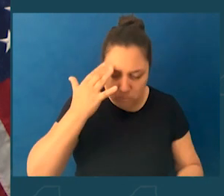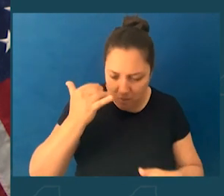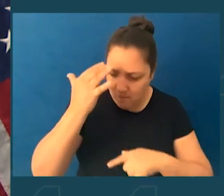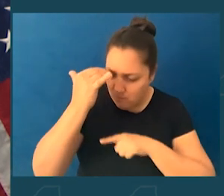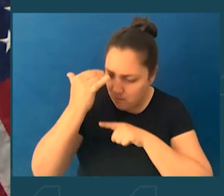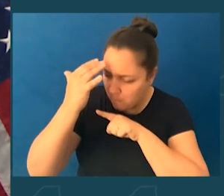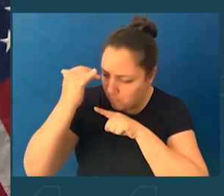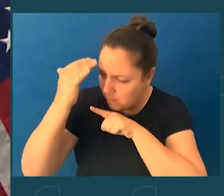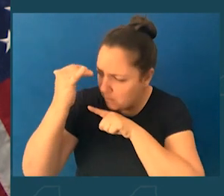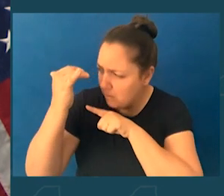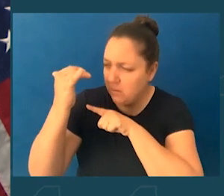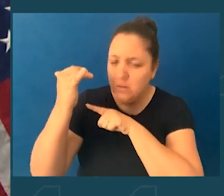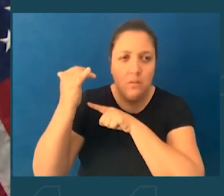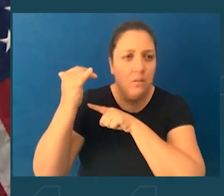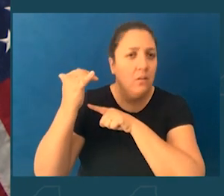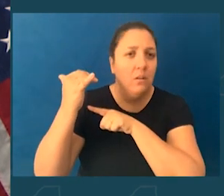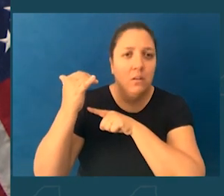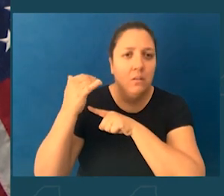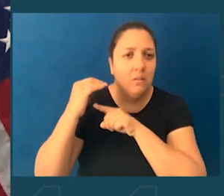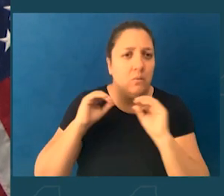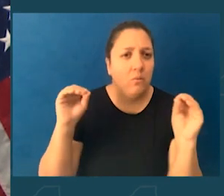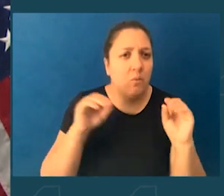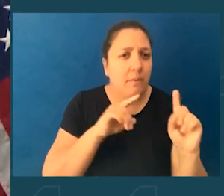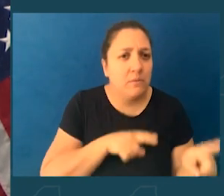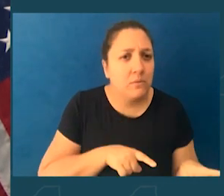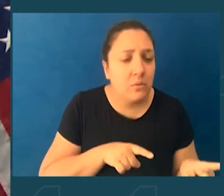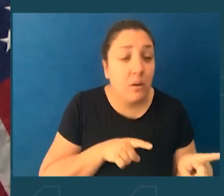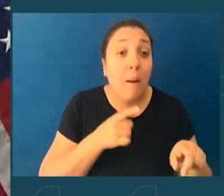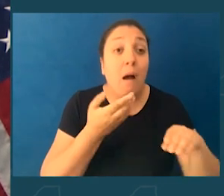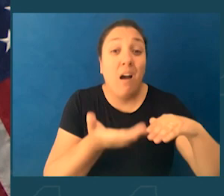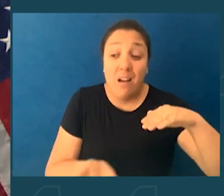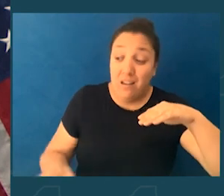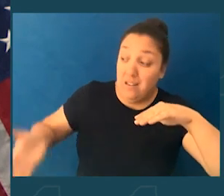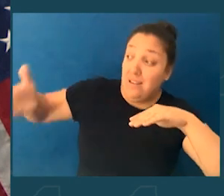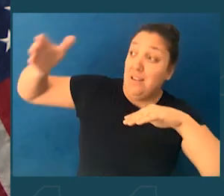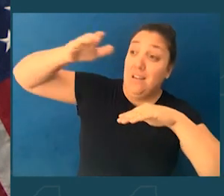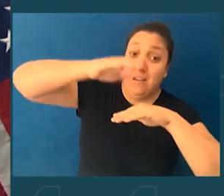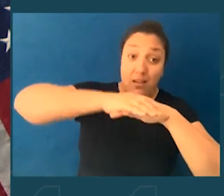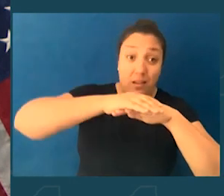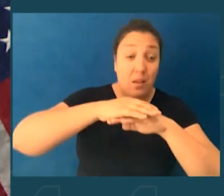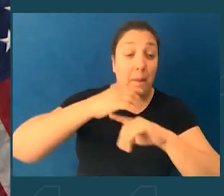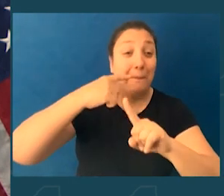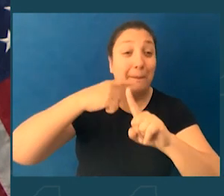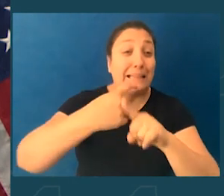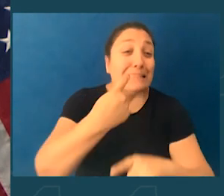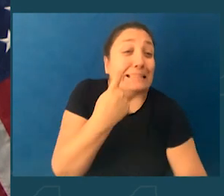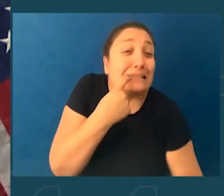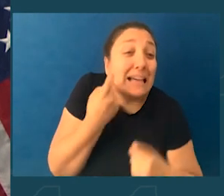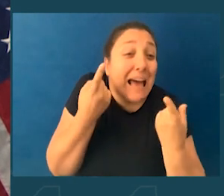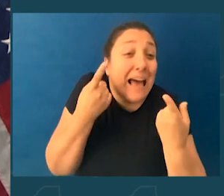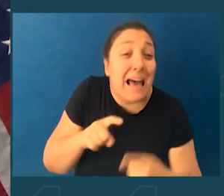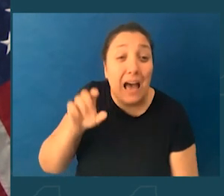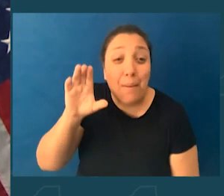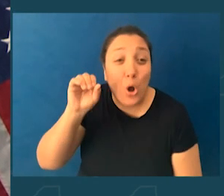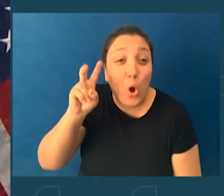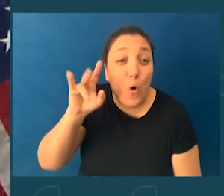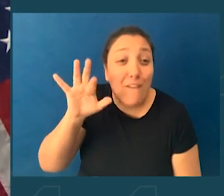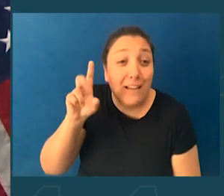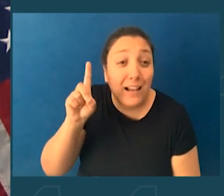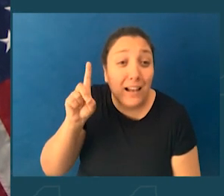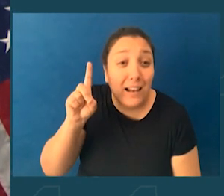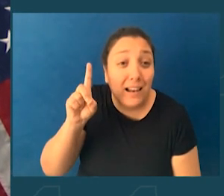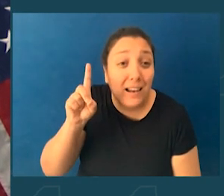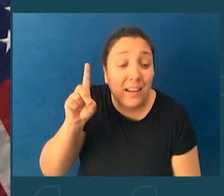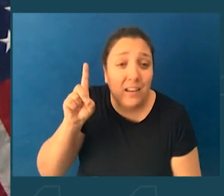then you couple that trauma on top of the lingering effects of the pandemic, which 3 years